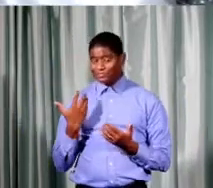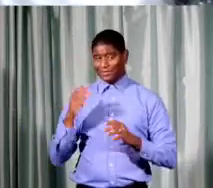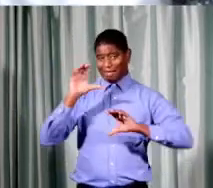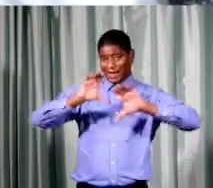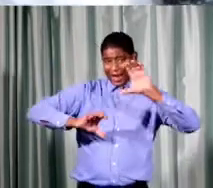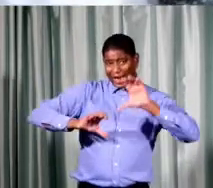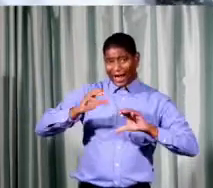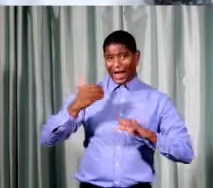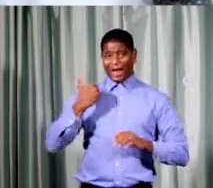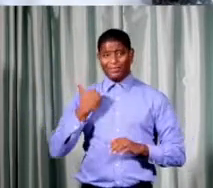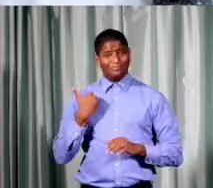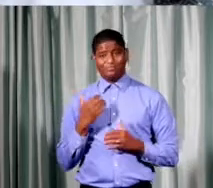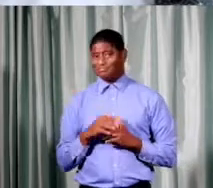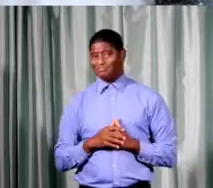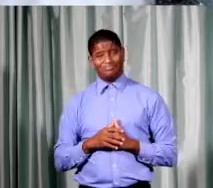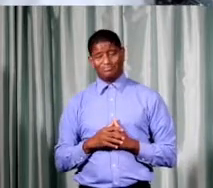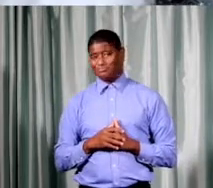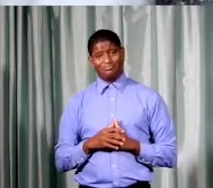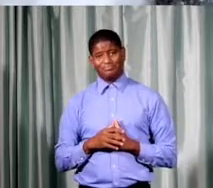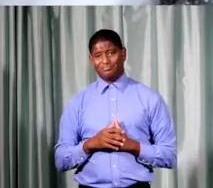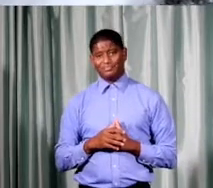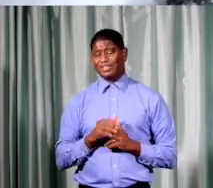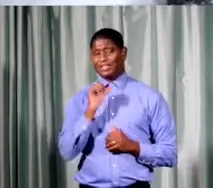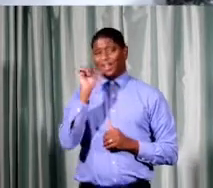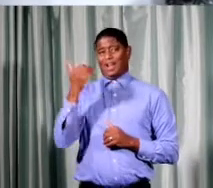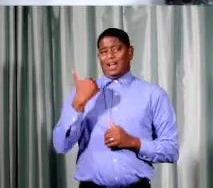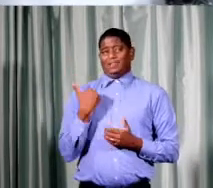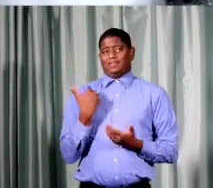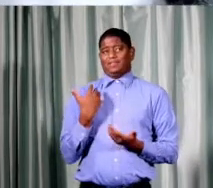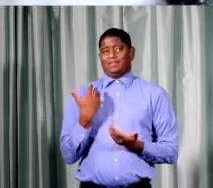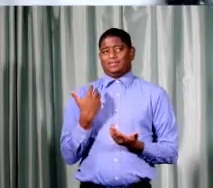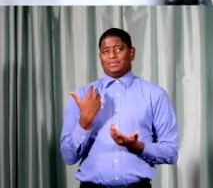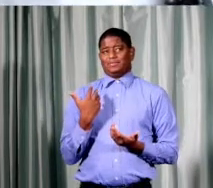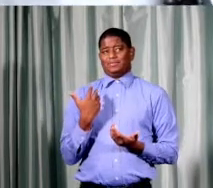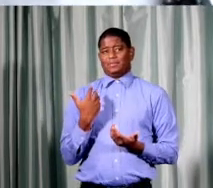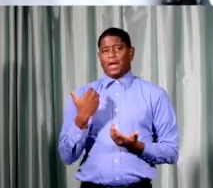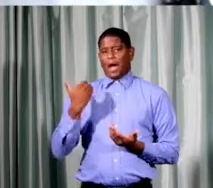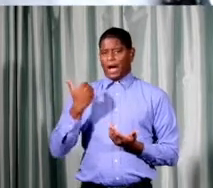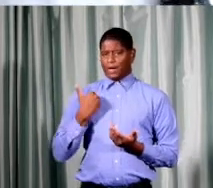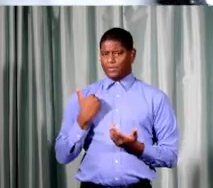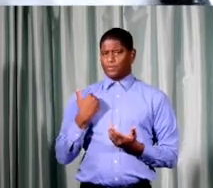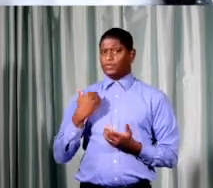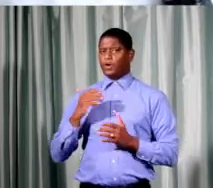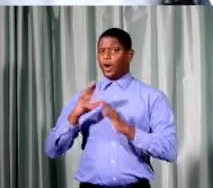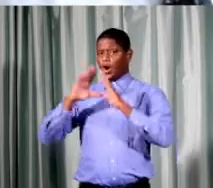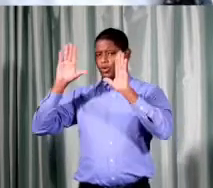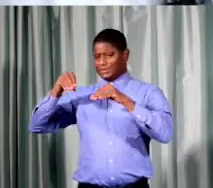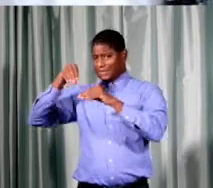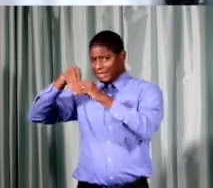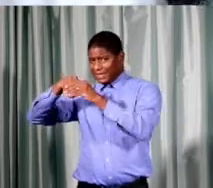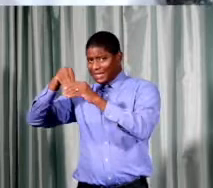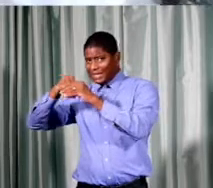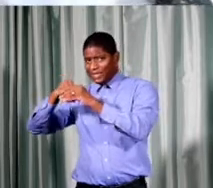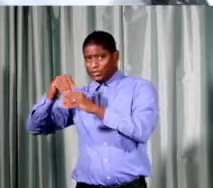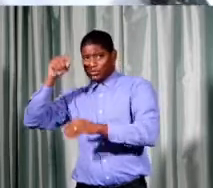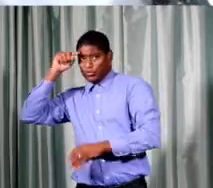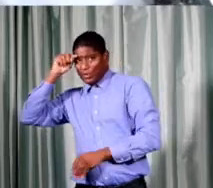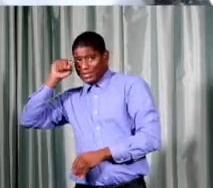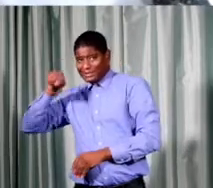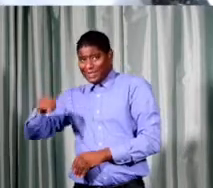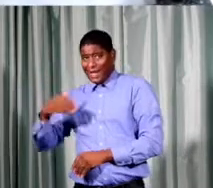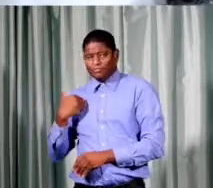They didn't have these things in the 15th century, correct? Did they have indoor plumbing? No. So